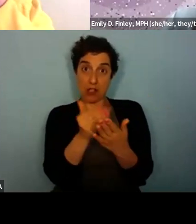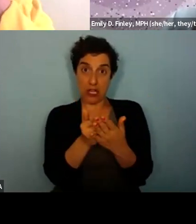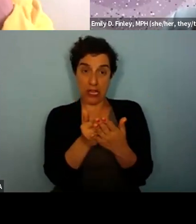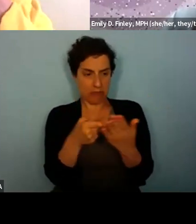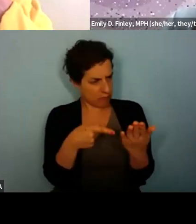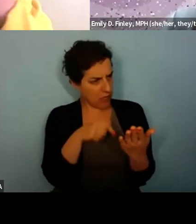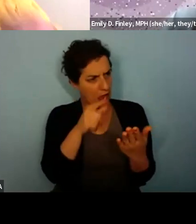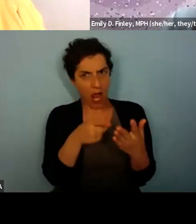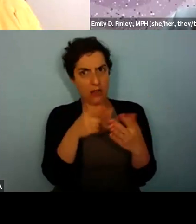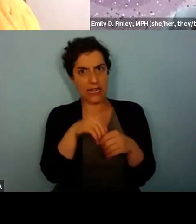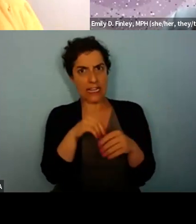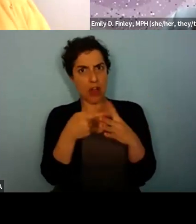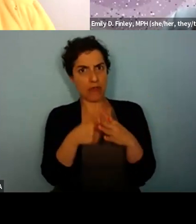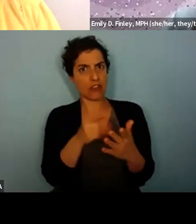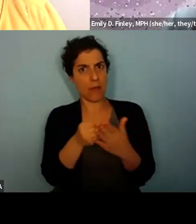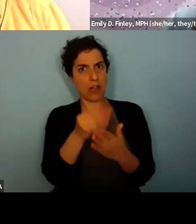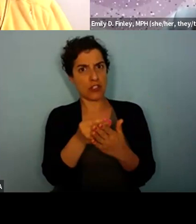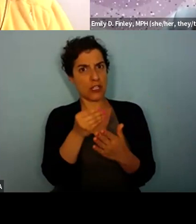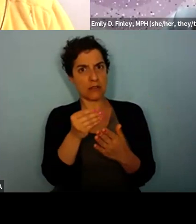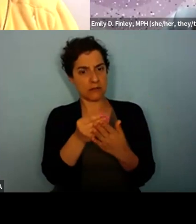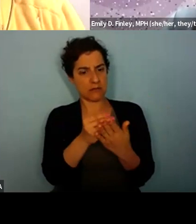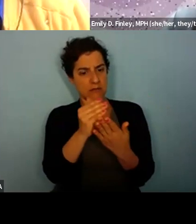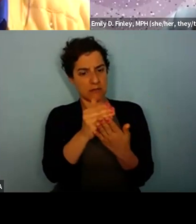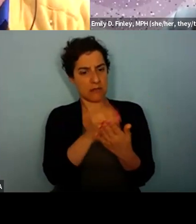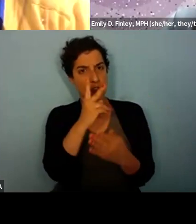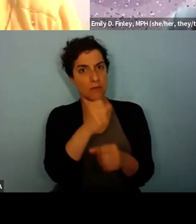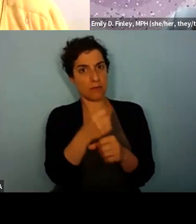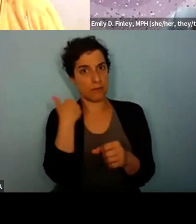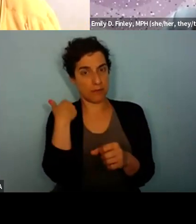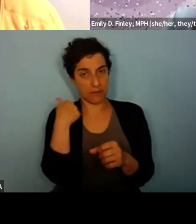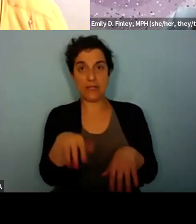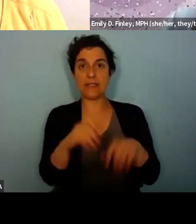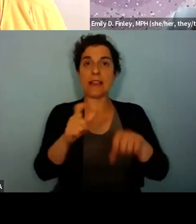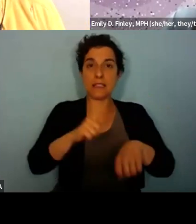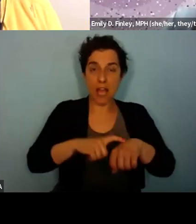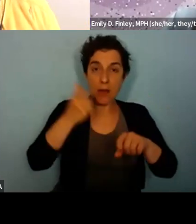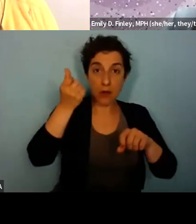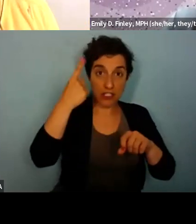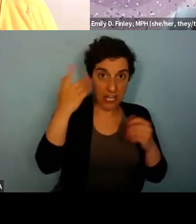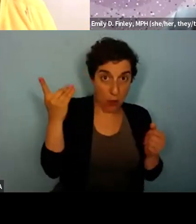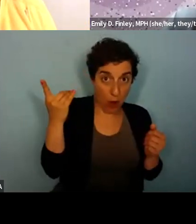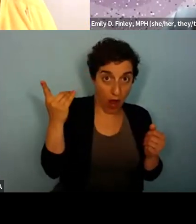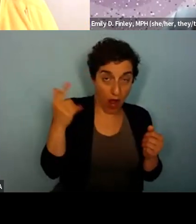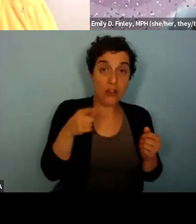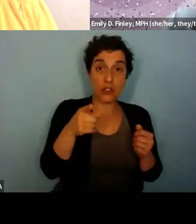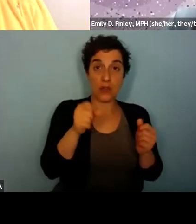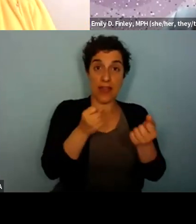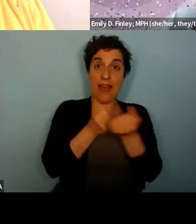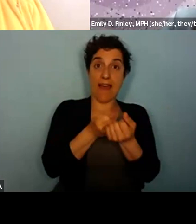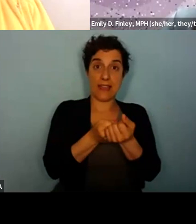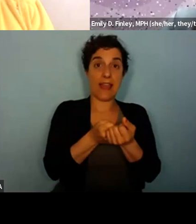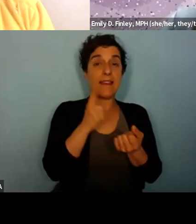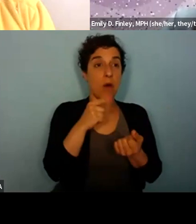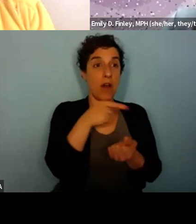original budget 2 years ago, that you take the time to understand why, so you can advocate and get them to